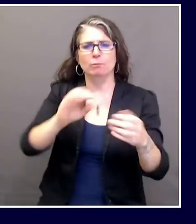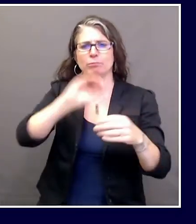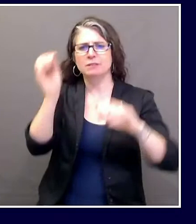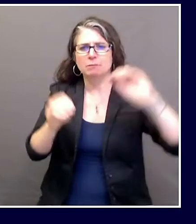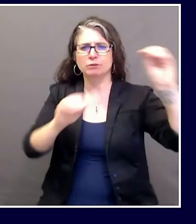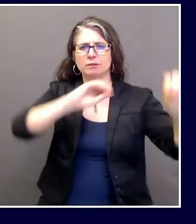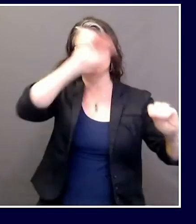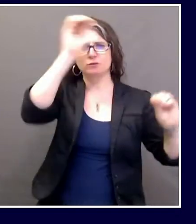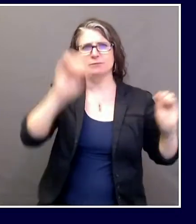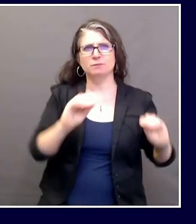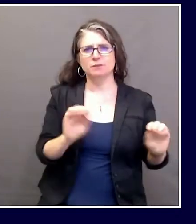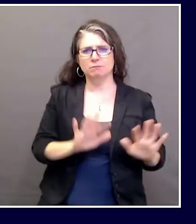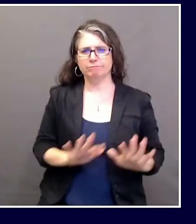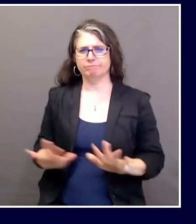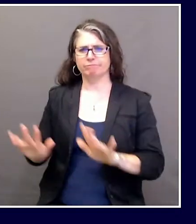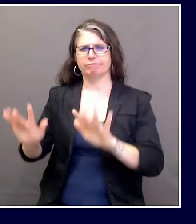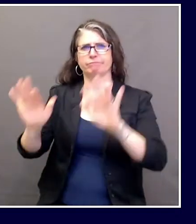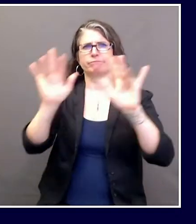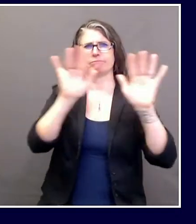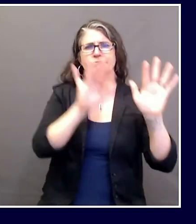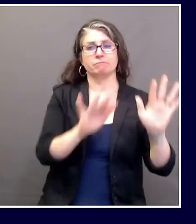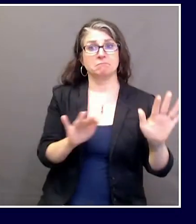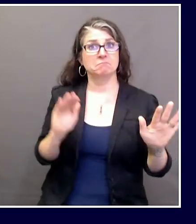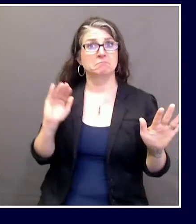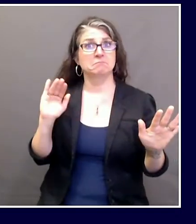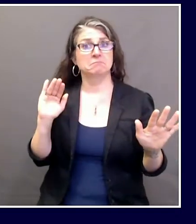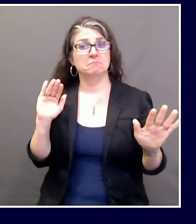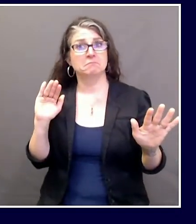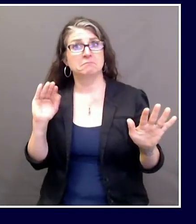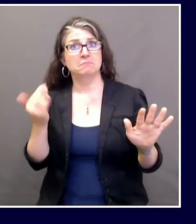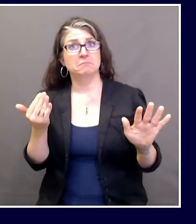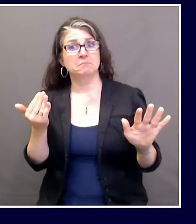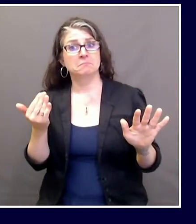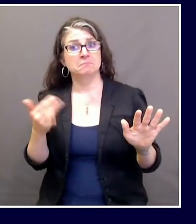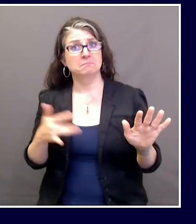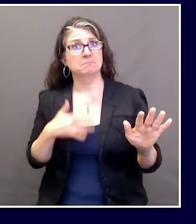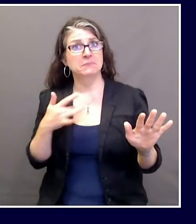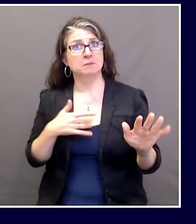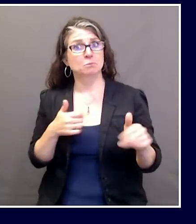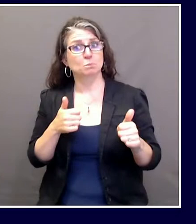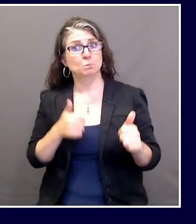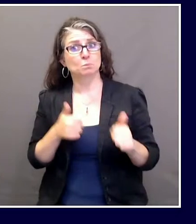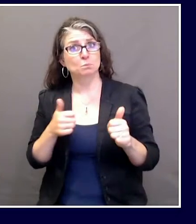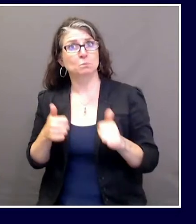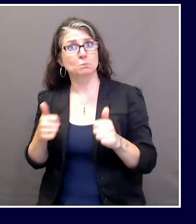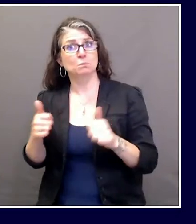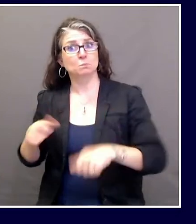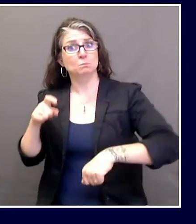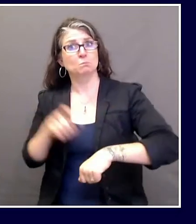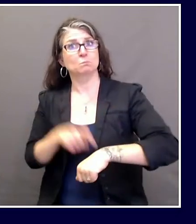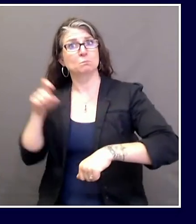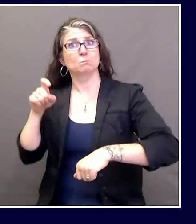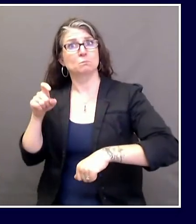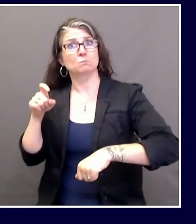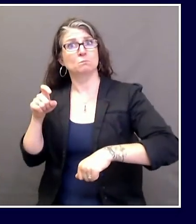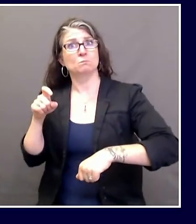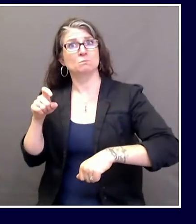might reach that threshold of, this is really all the people we expect to get vaccinated? You're shaking your head already. Okay.